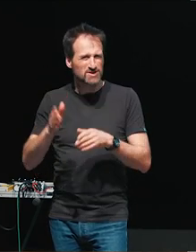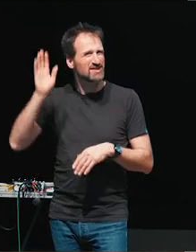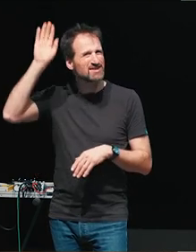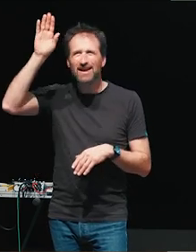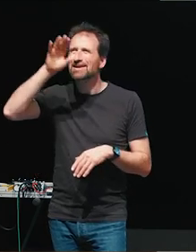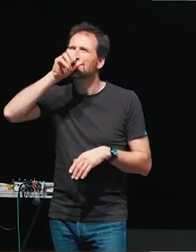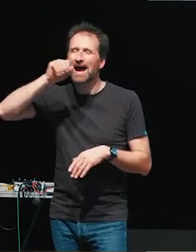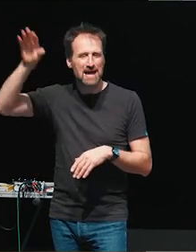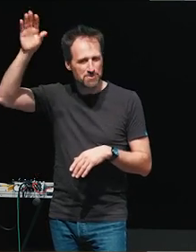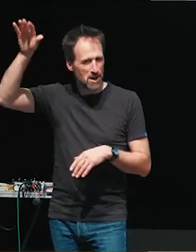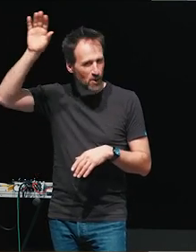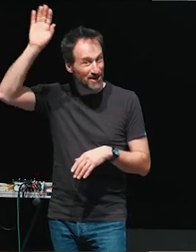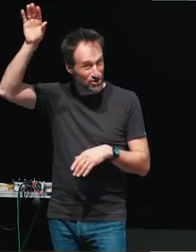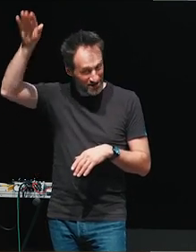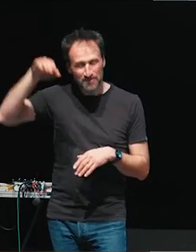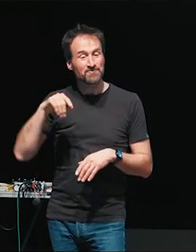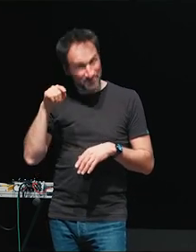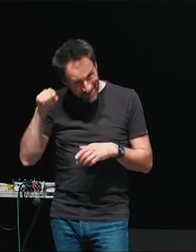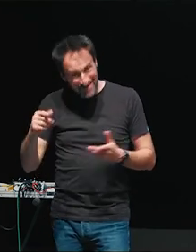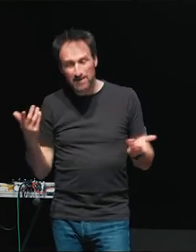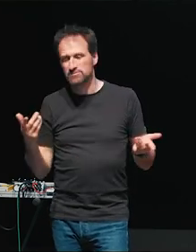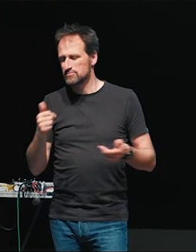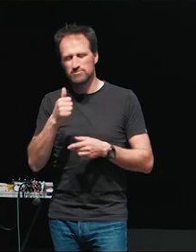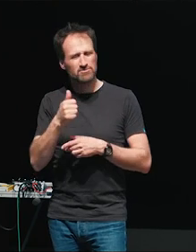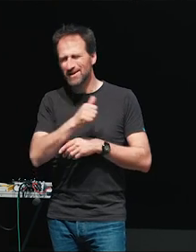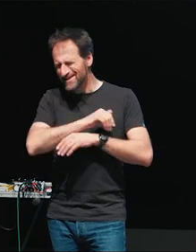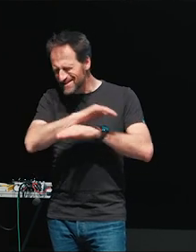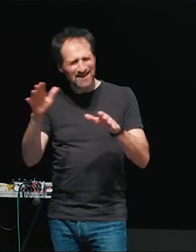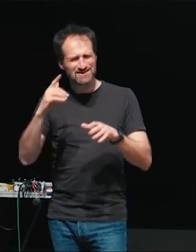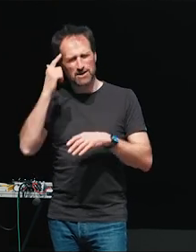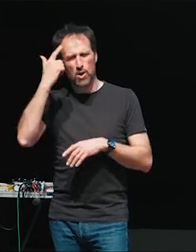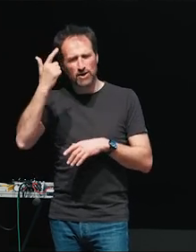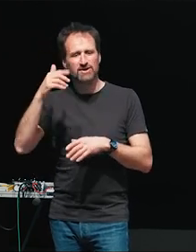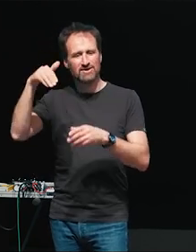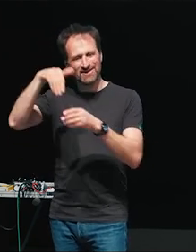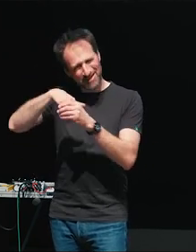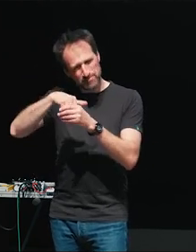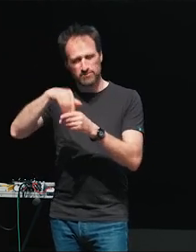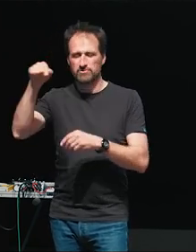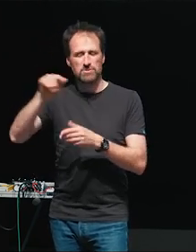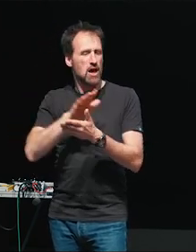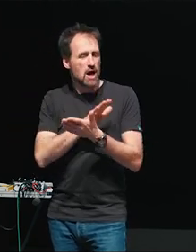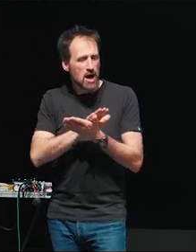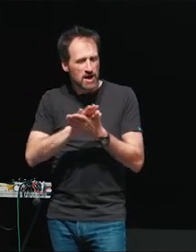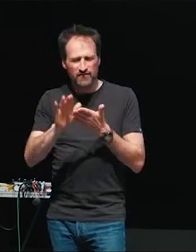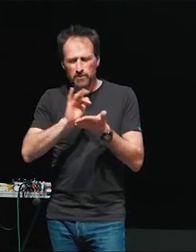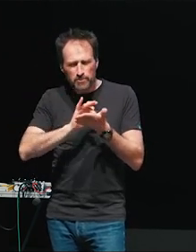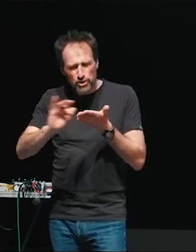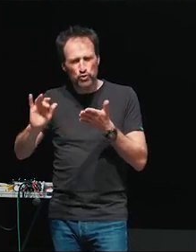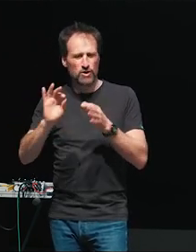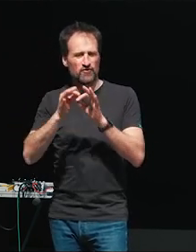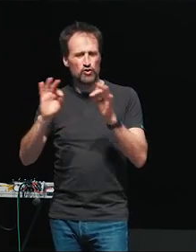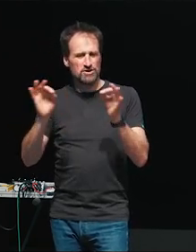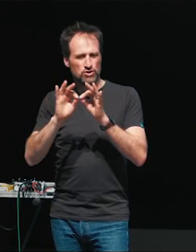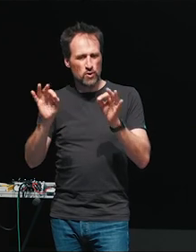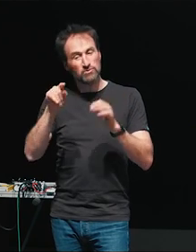just put a function call to that. So all of your entire logic is subdivided into these simple, pure functions, which you